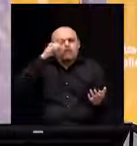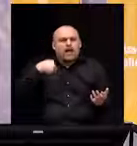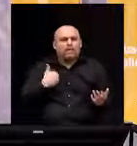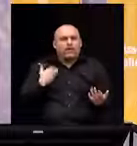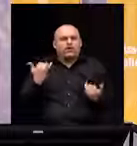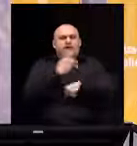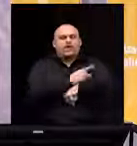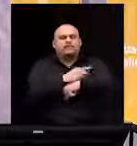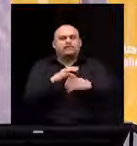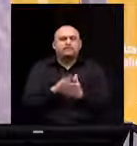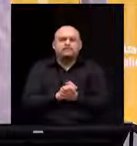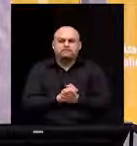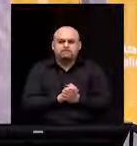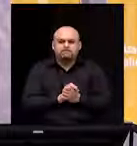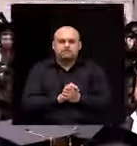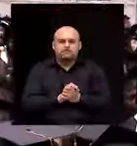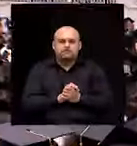today.